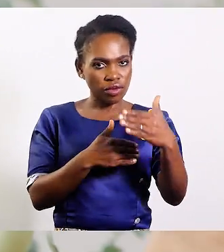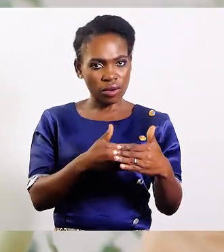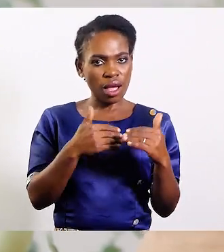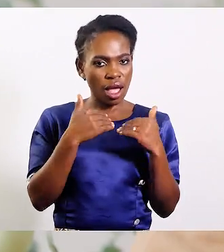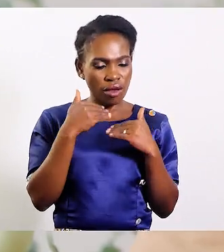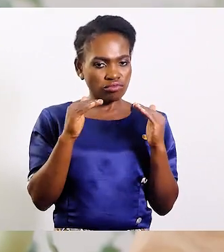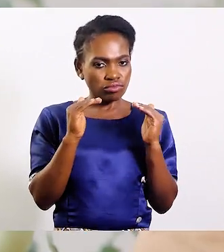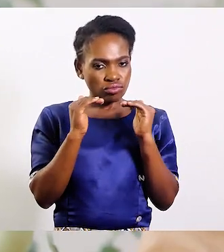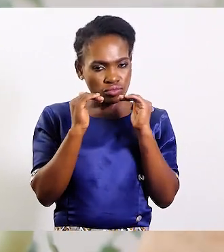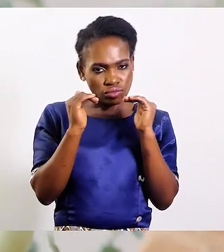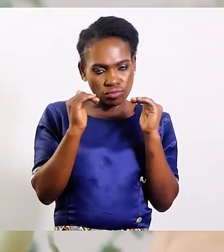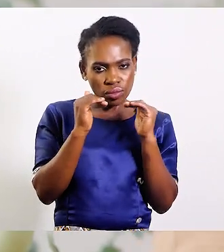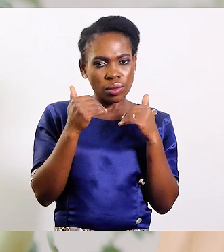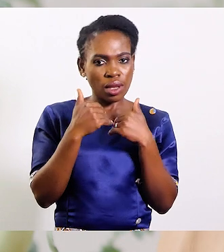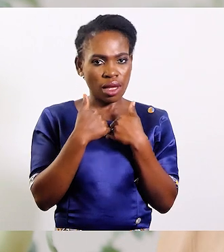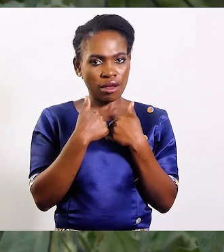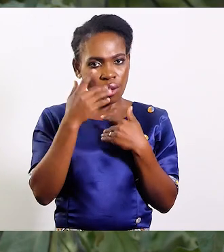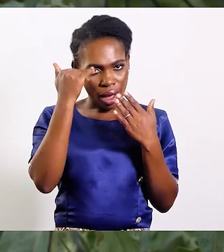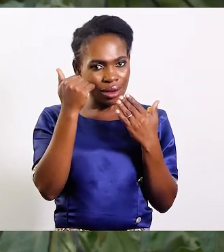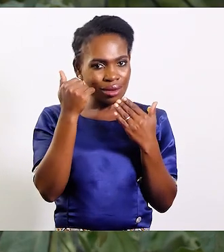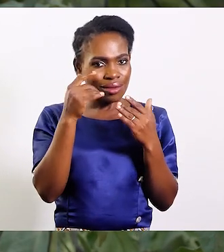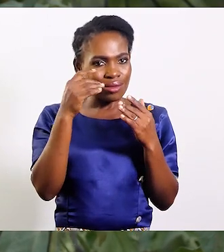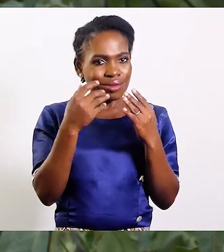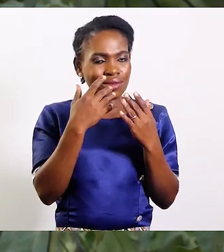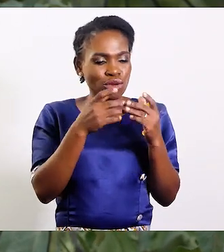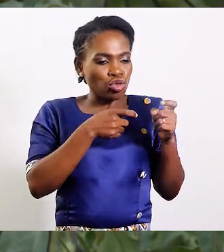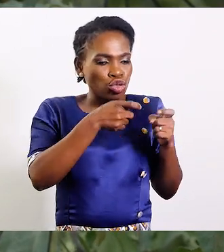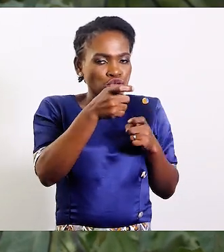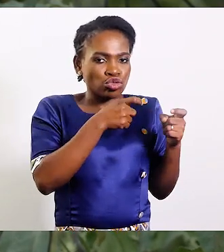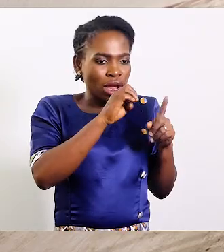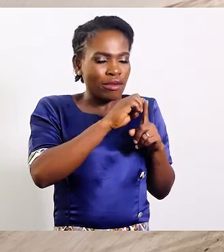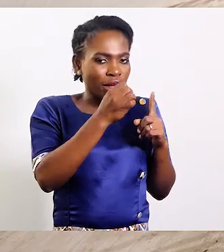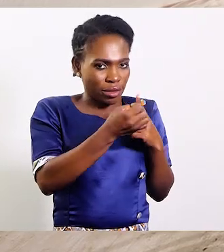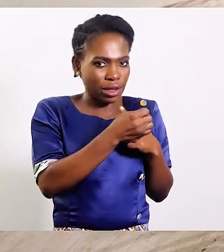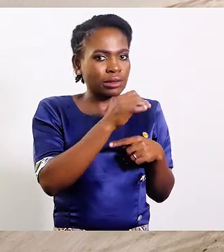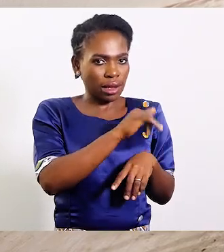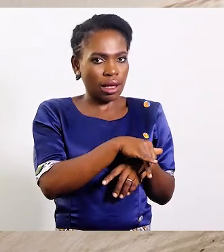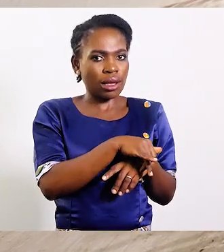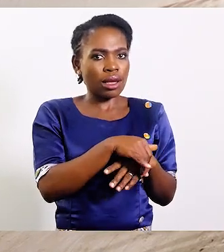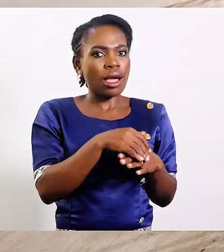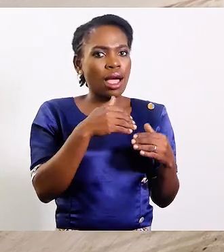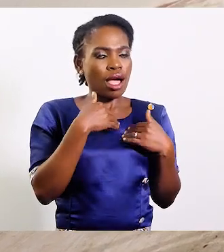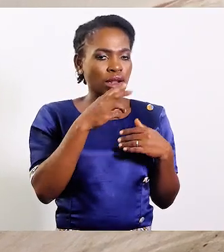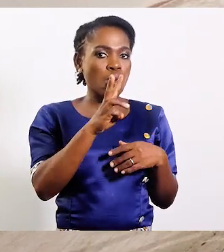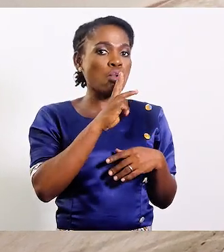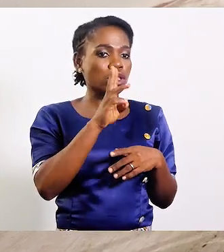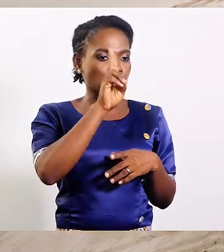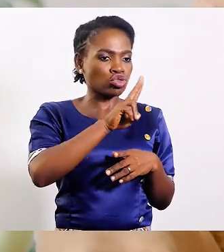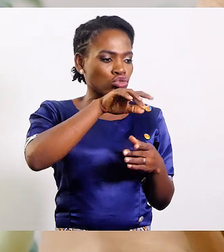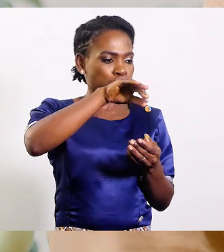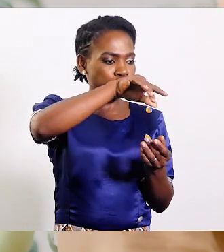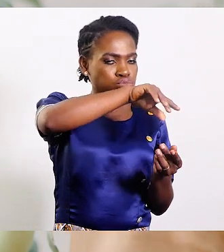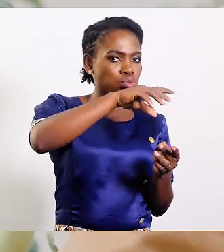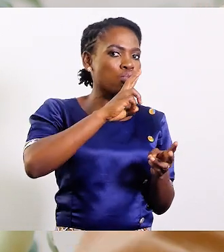follow standards. Is it because it's been grown in a controlled environment? It's one. And